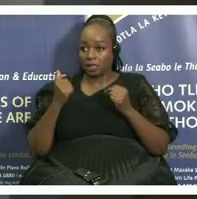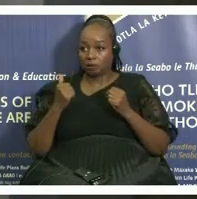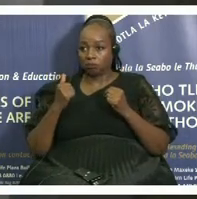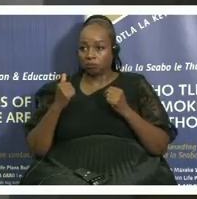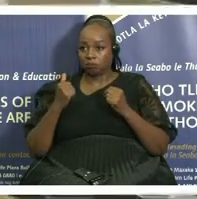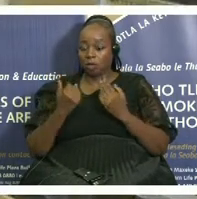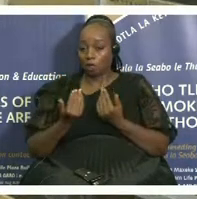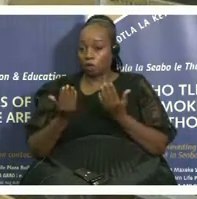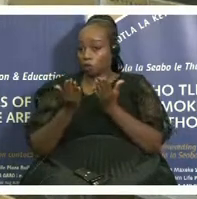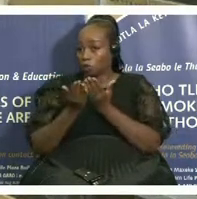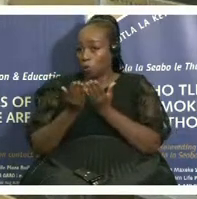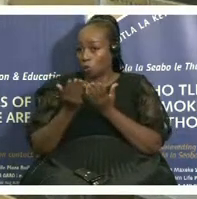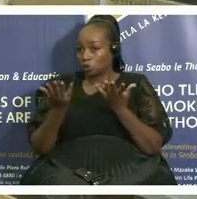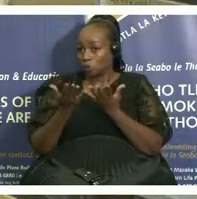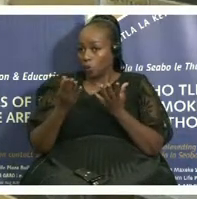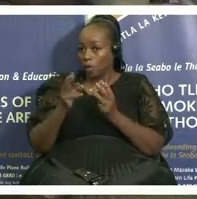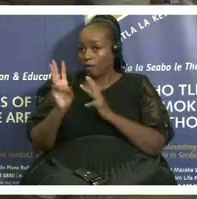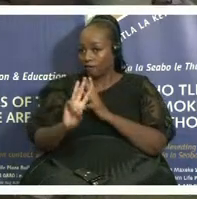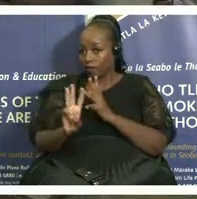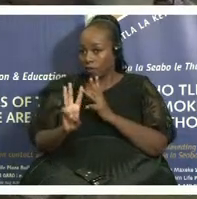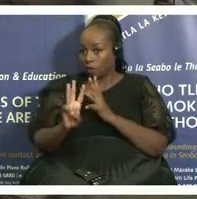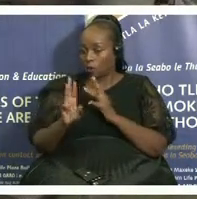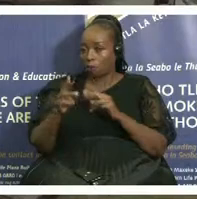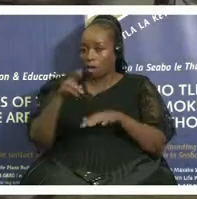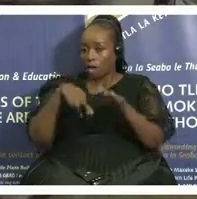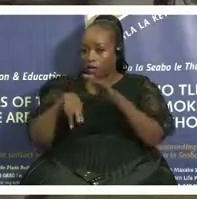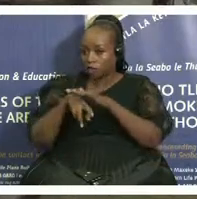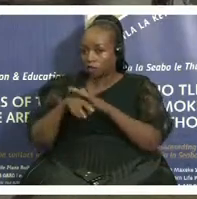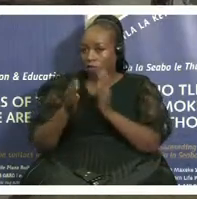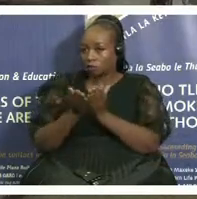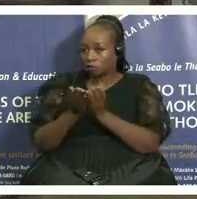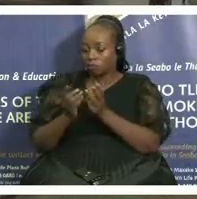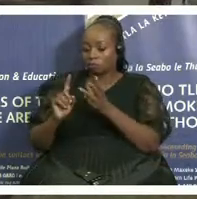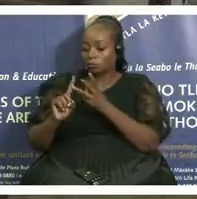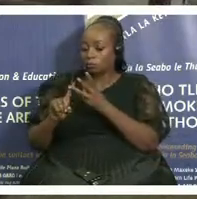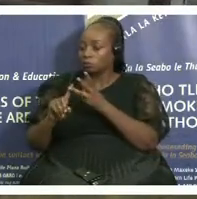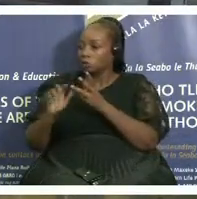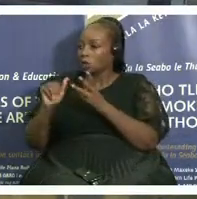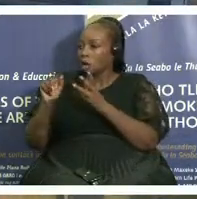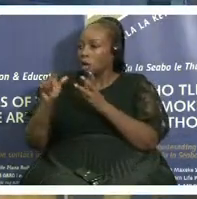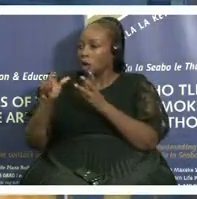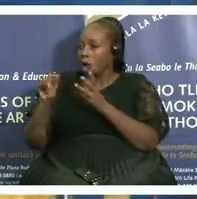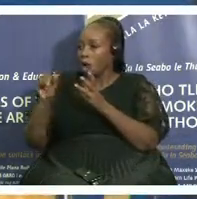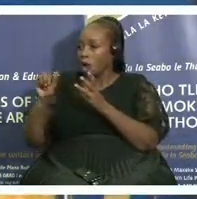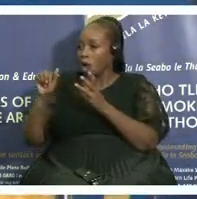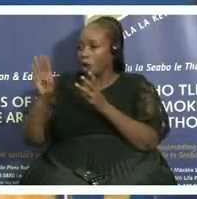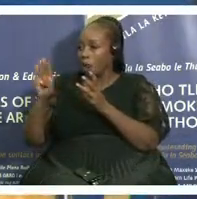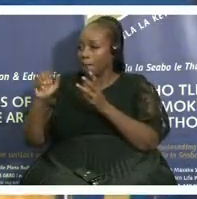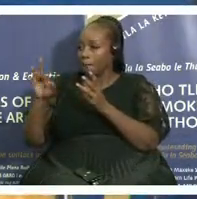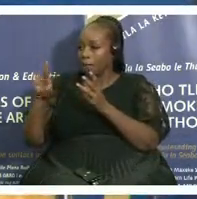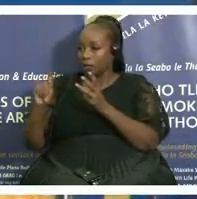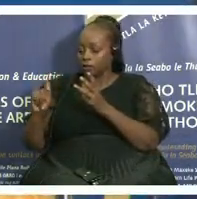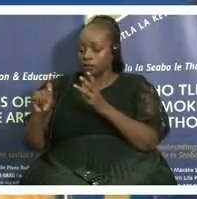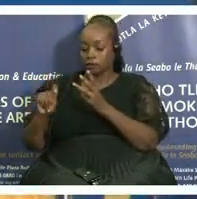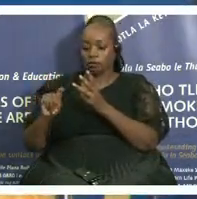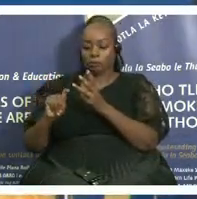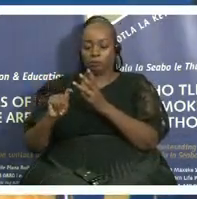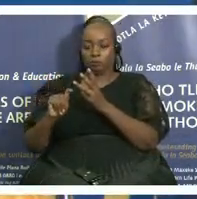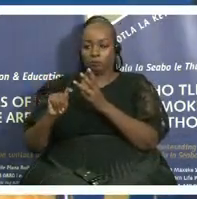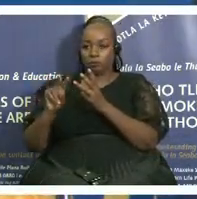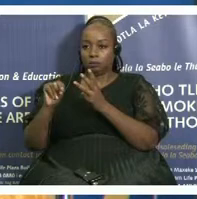Bongani Regional Hospital, Albert Zinzula Orthopedic and Tusano Maternity Cesar Operation